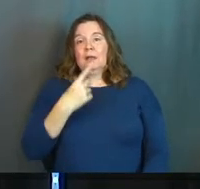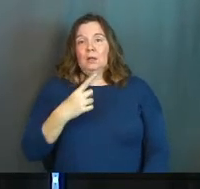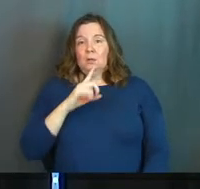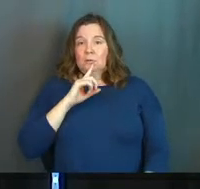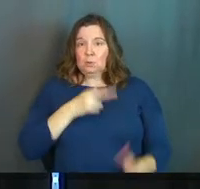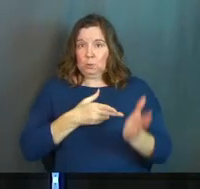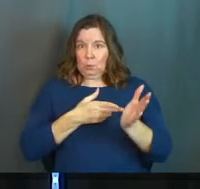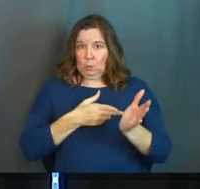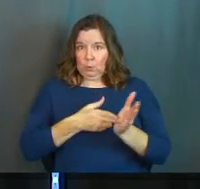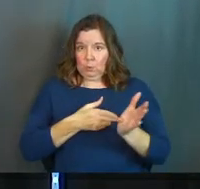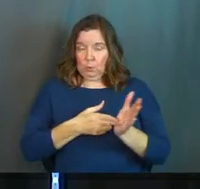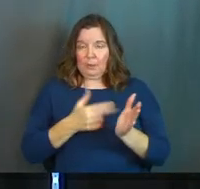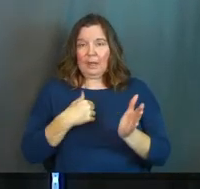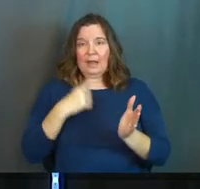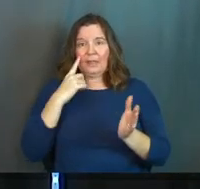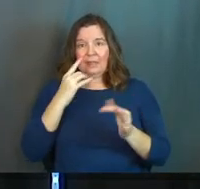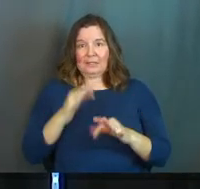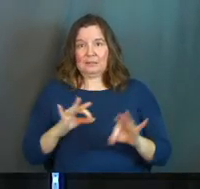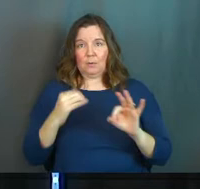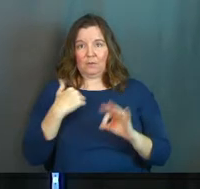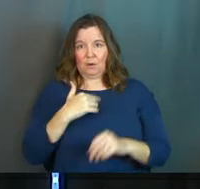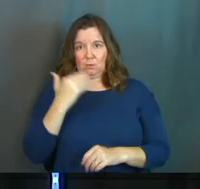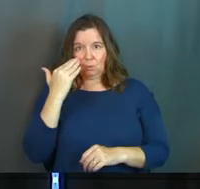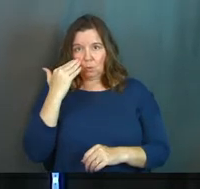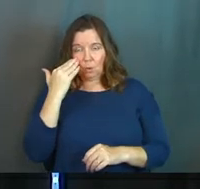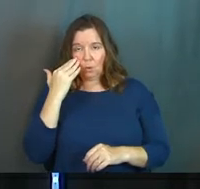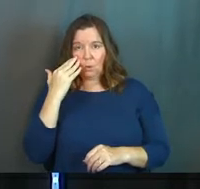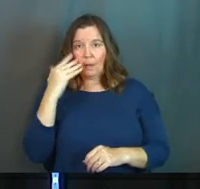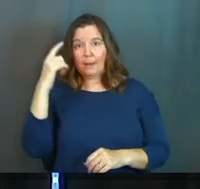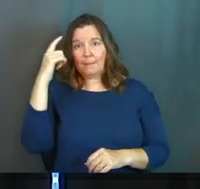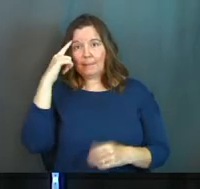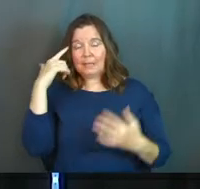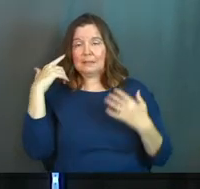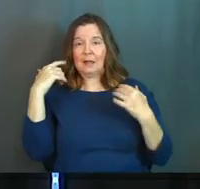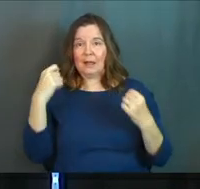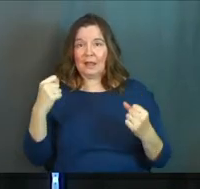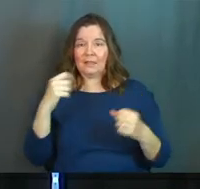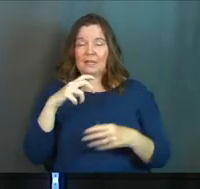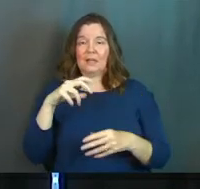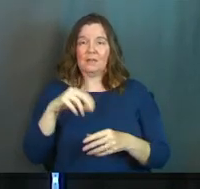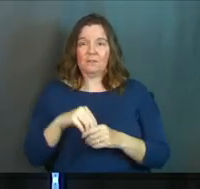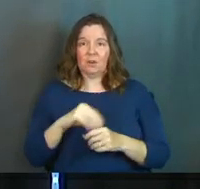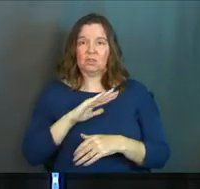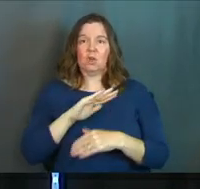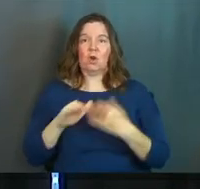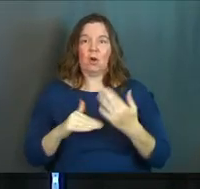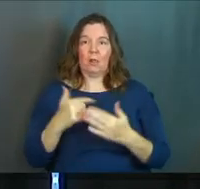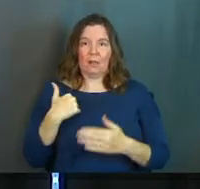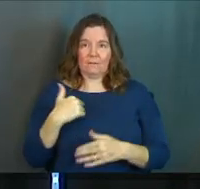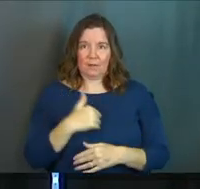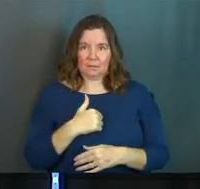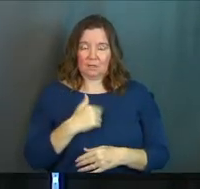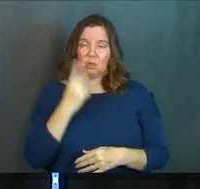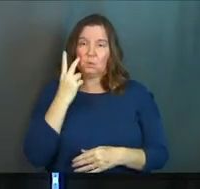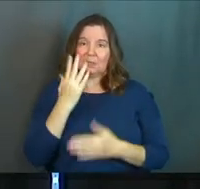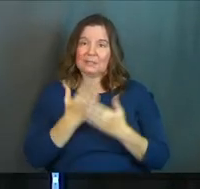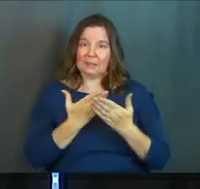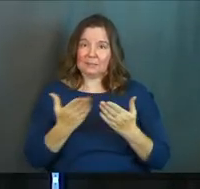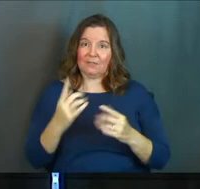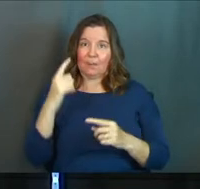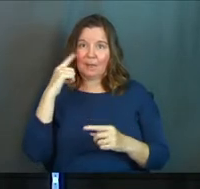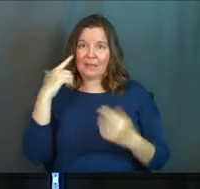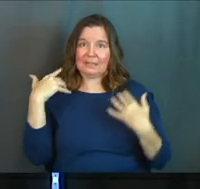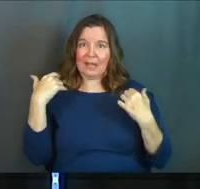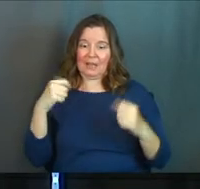tell you a truth that I think is important for us to know. Mental health involves all of us, and you're going to see some stuff